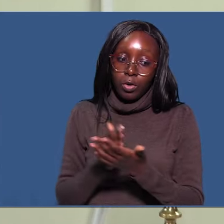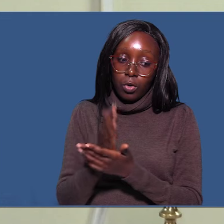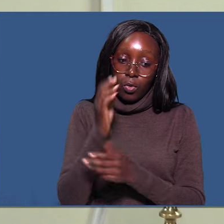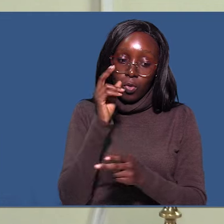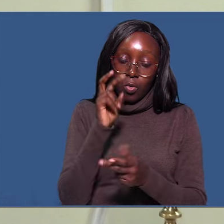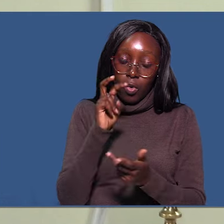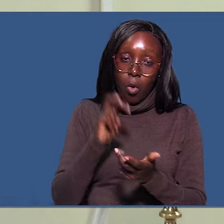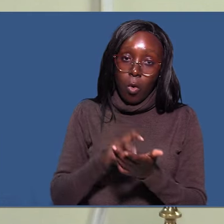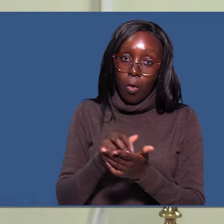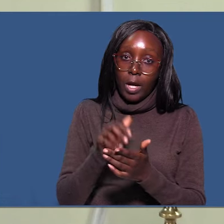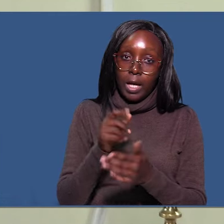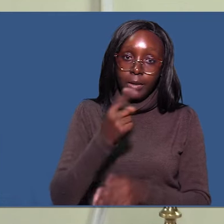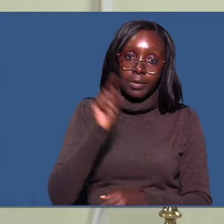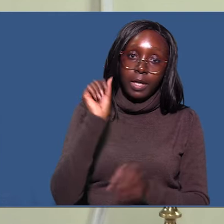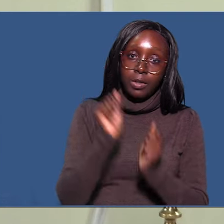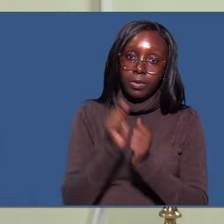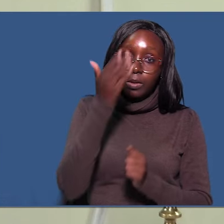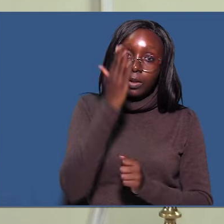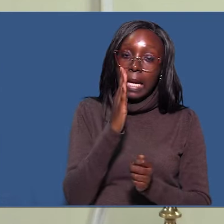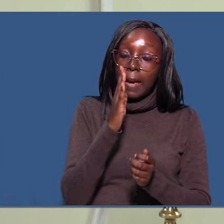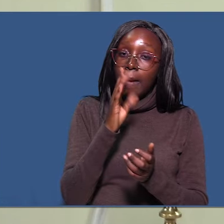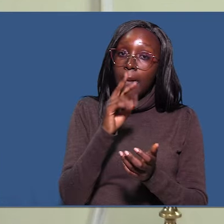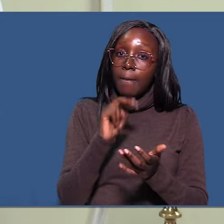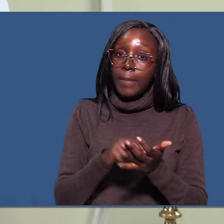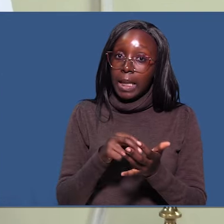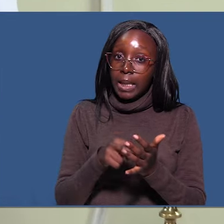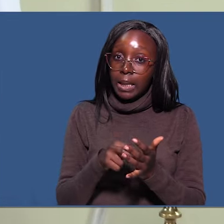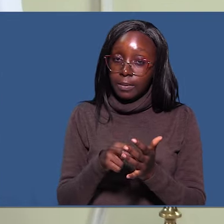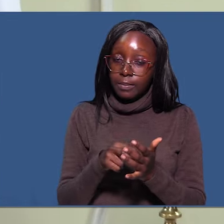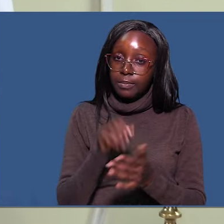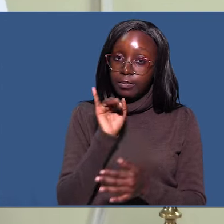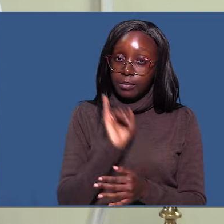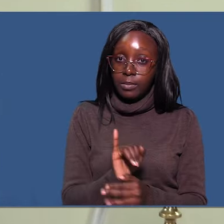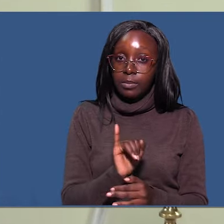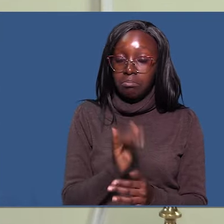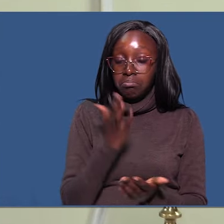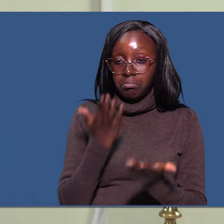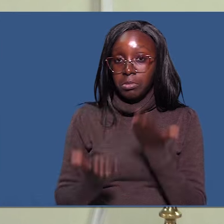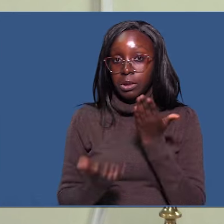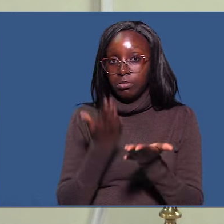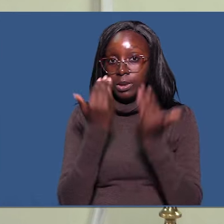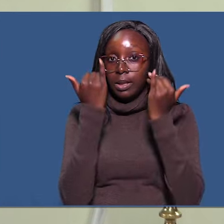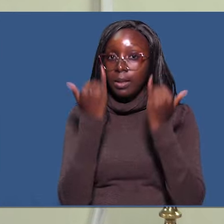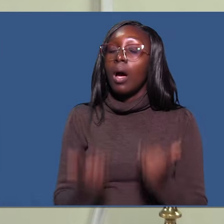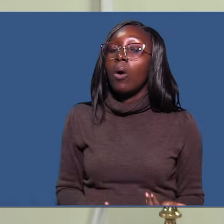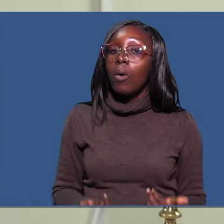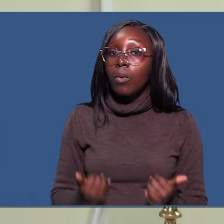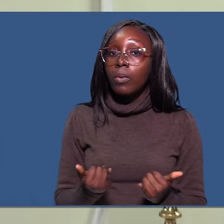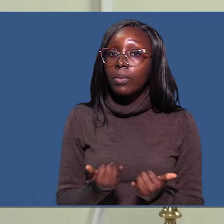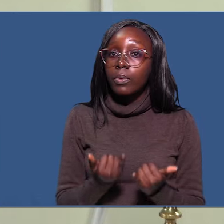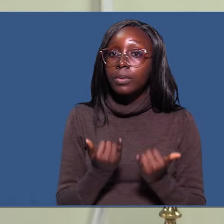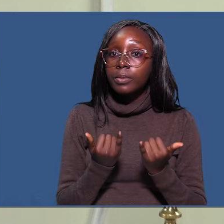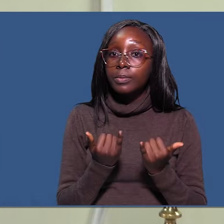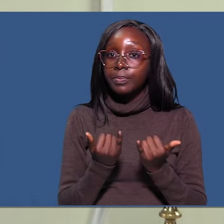right with God. And therefore, maybe you now